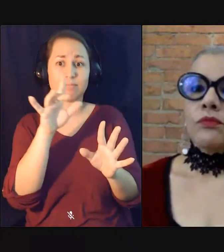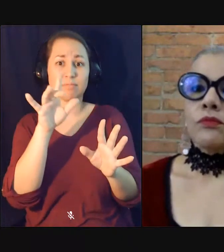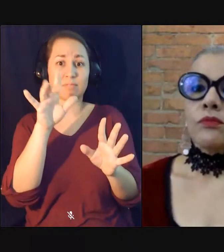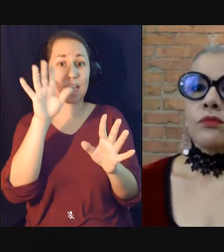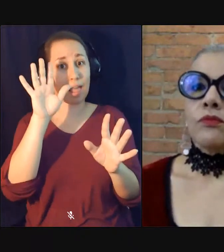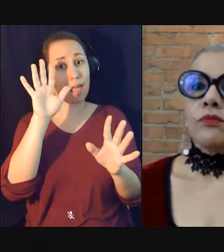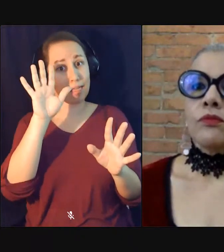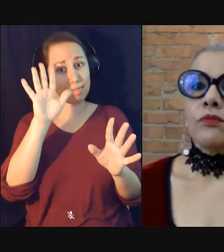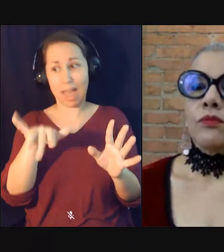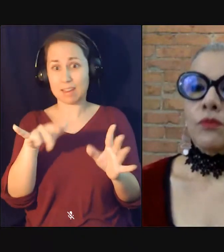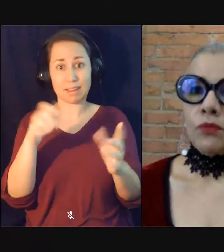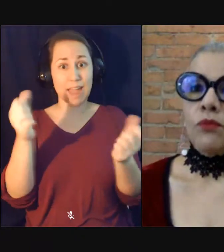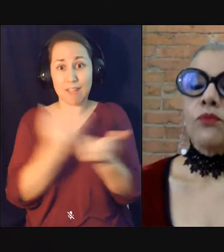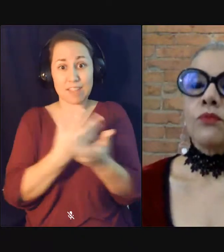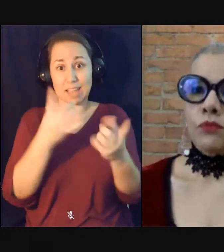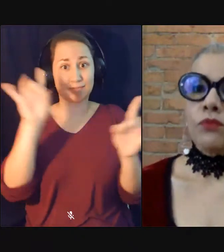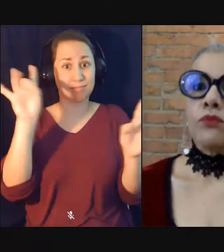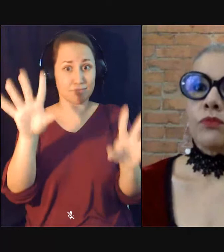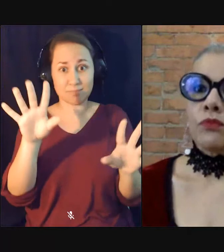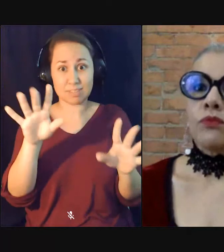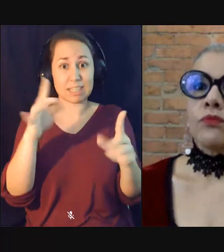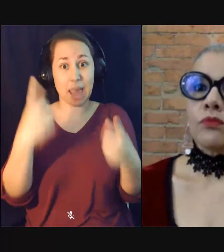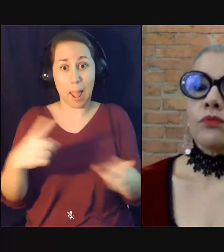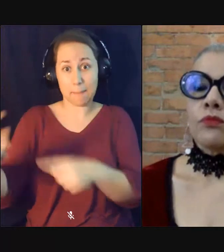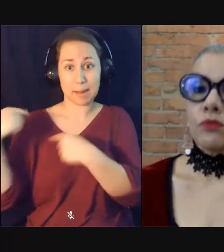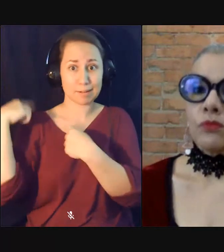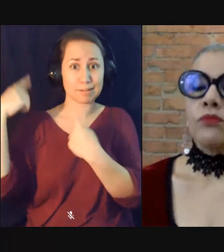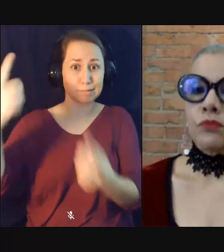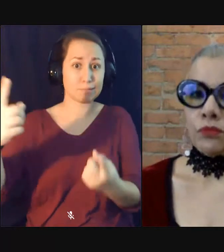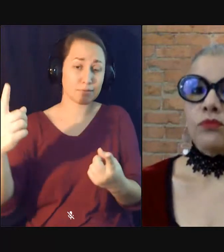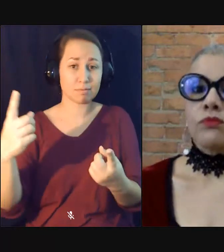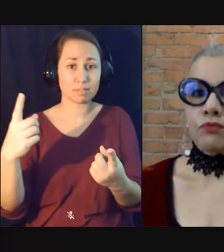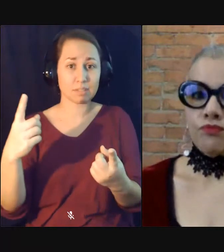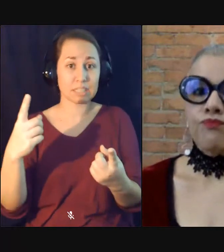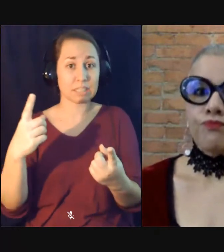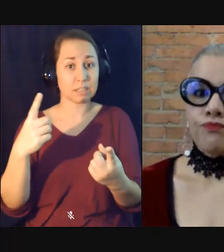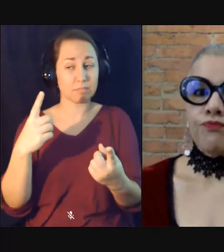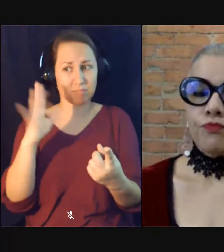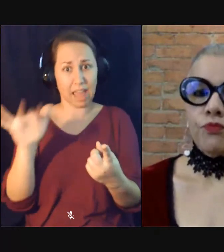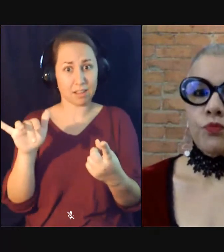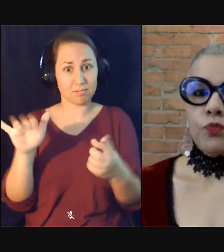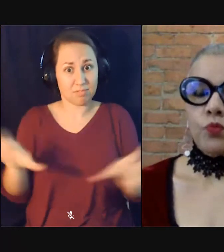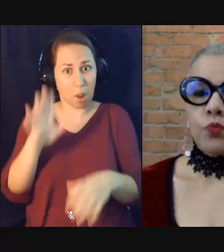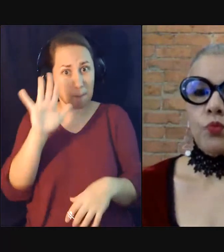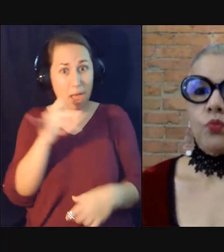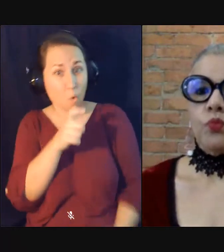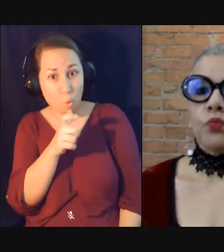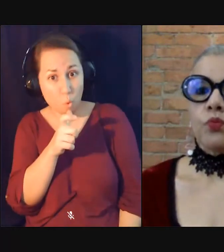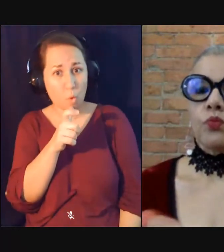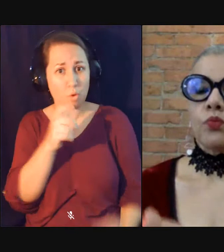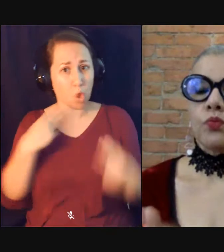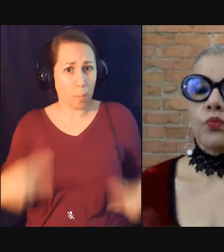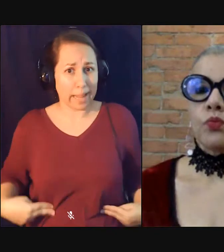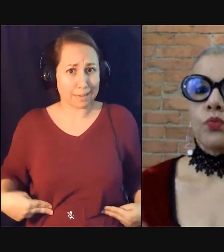by a human being with a full life, and often with gainful employment and a spouse. These things are not impossible